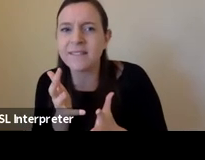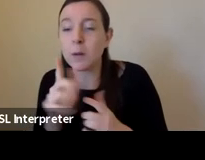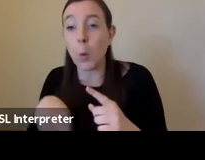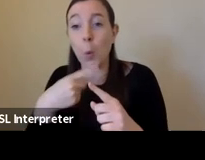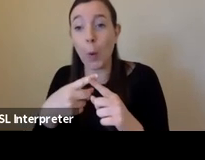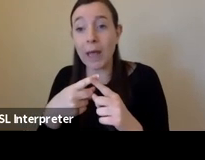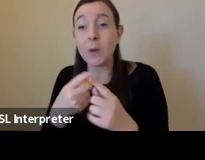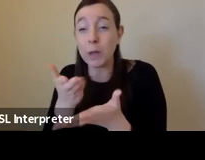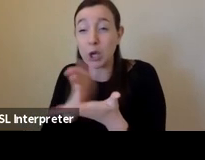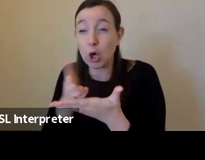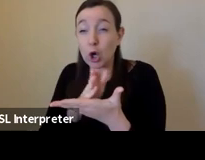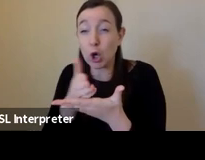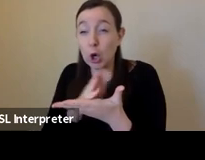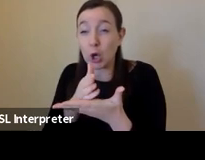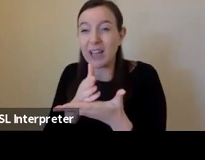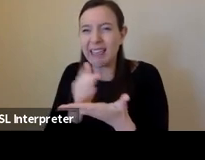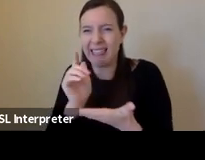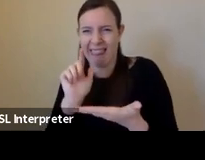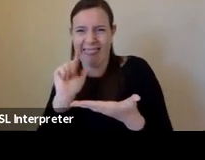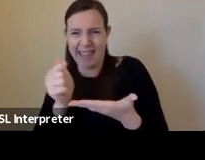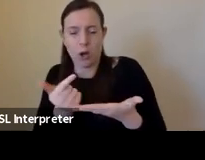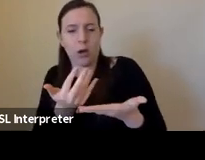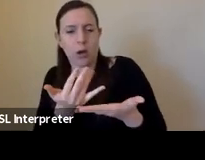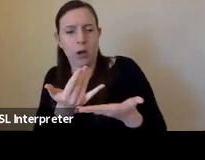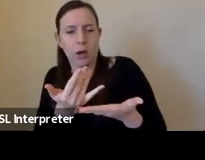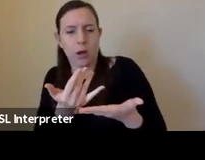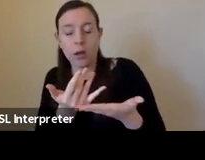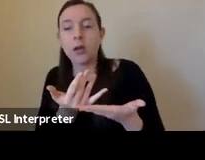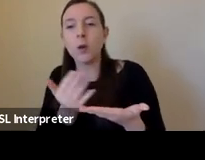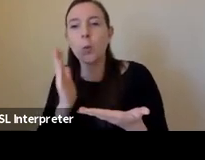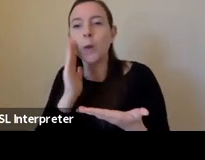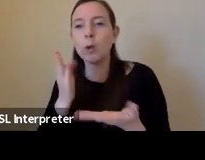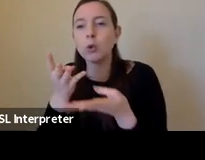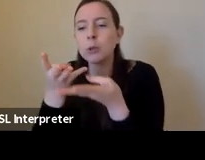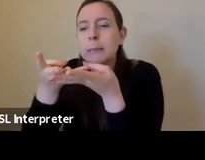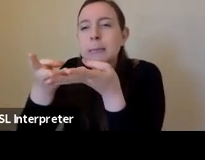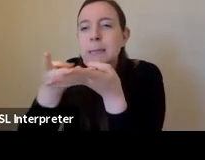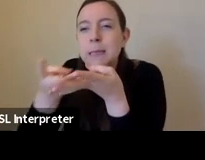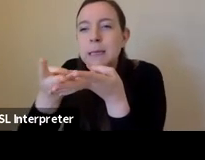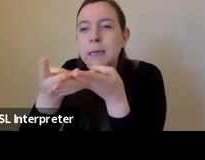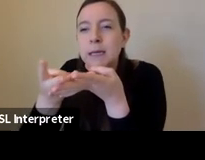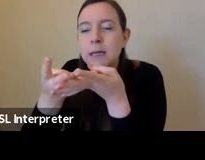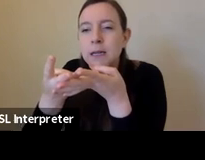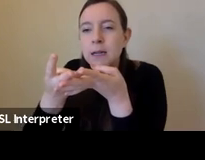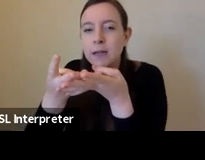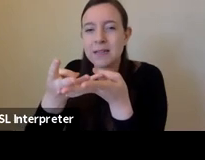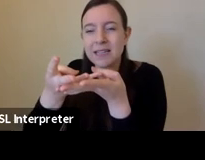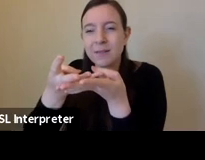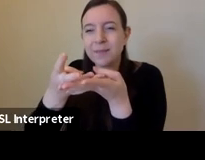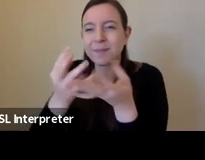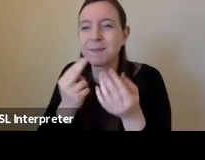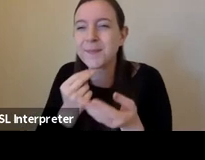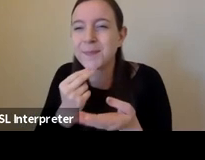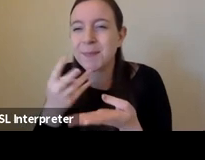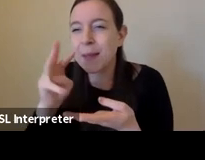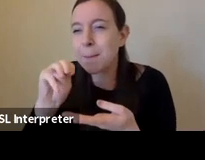be strained out. They'll all fall to the bottom, and they also get strained out because there's 2 straining processes with cooking.